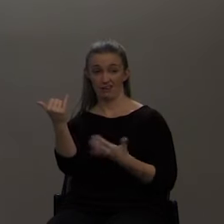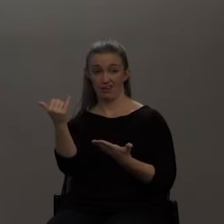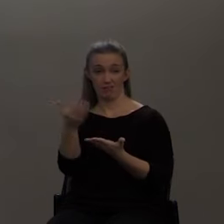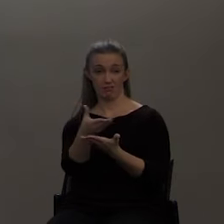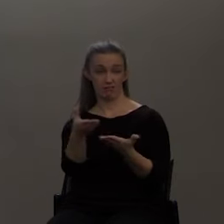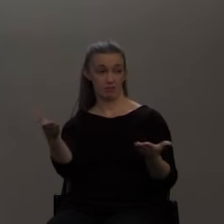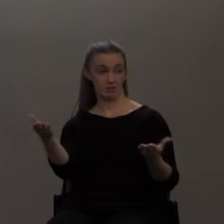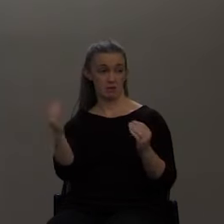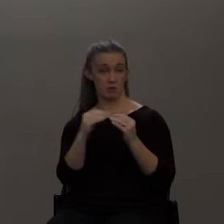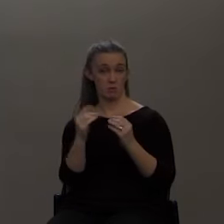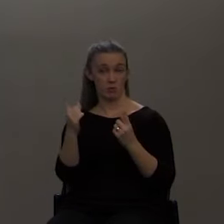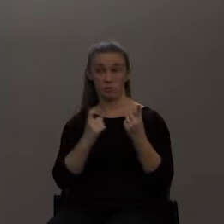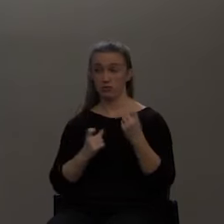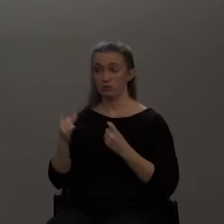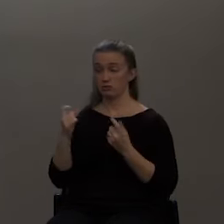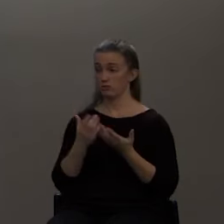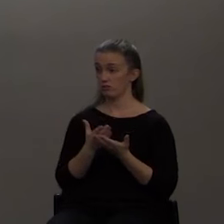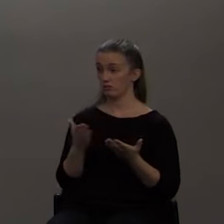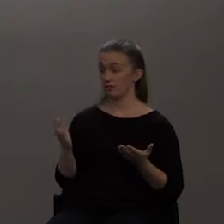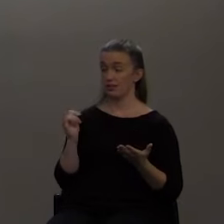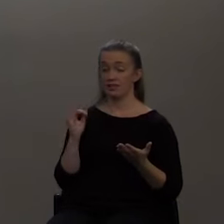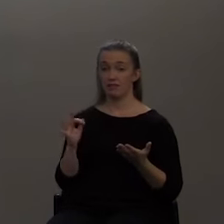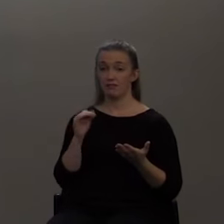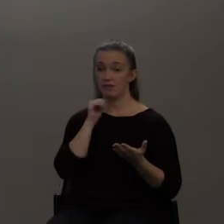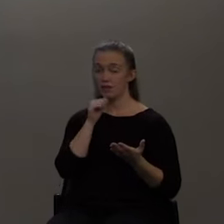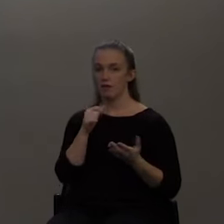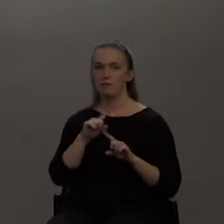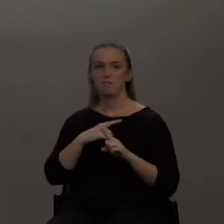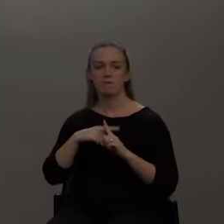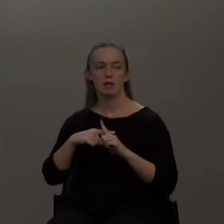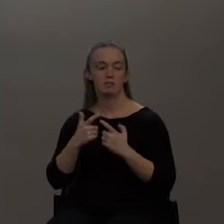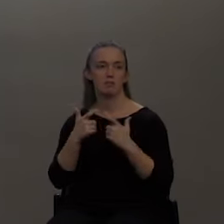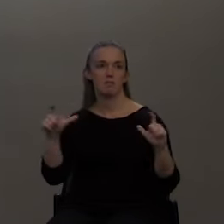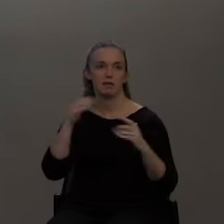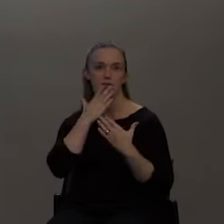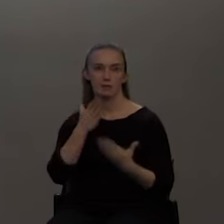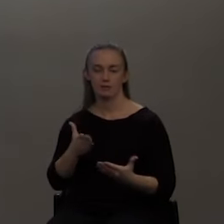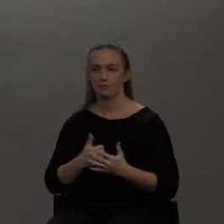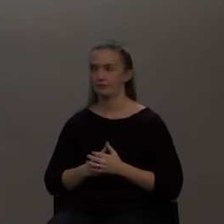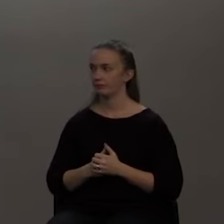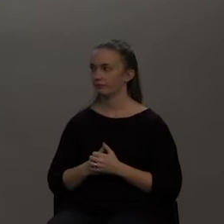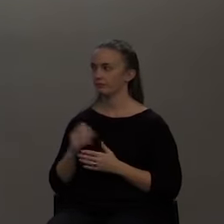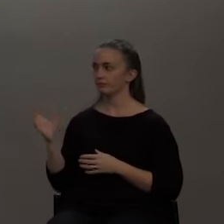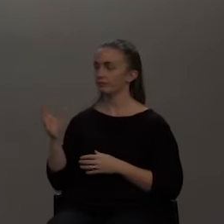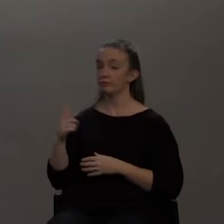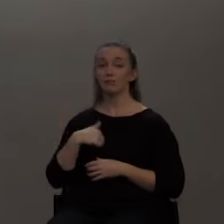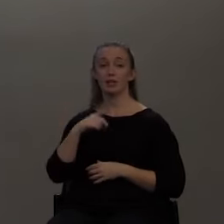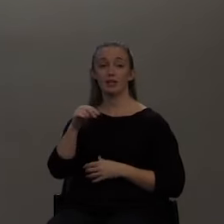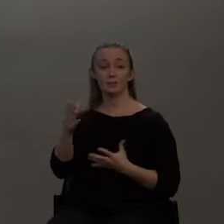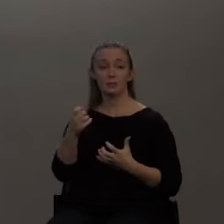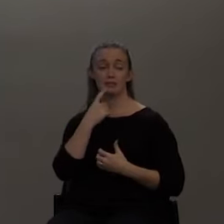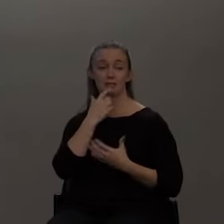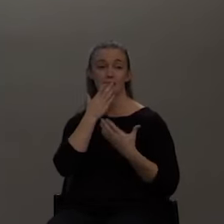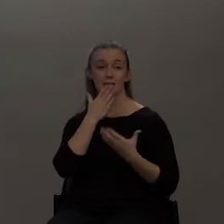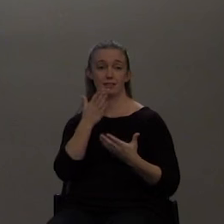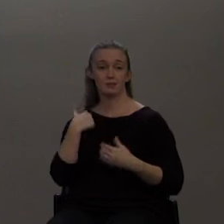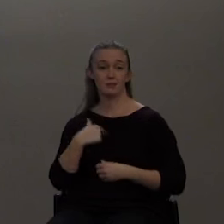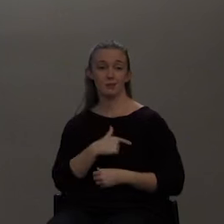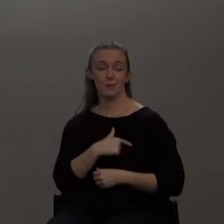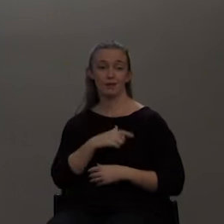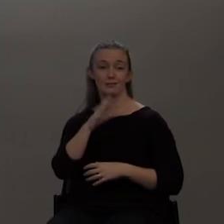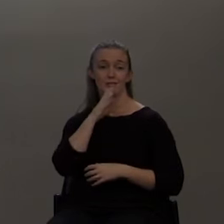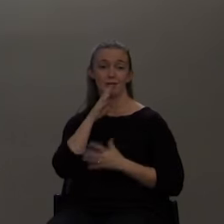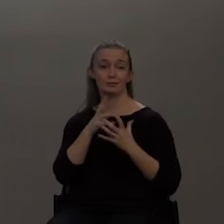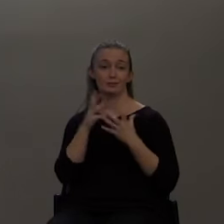to any additional questions. And if not, then we will adjourn. I do want to say very quickly, we apparently talk